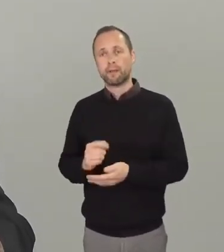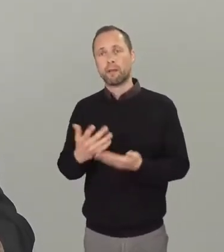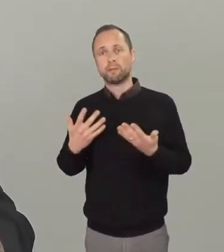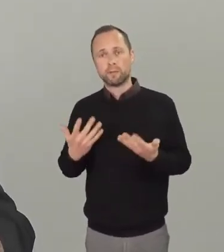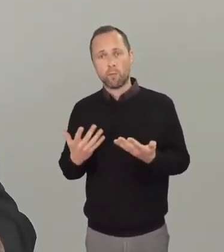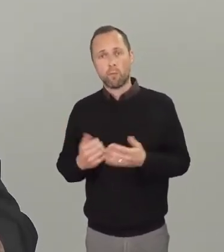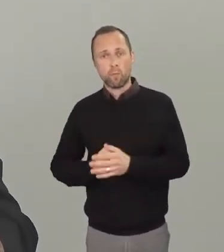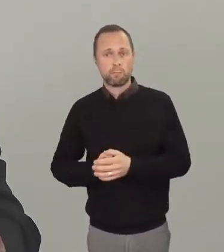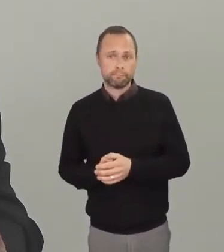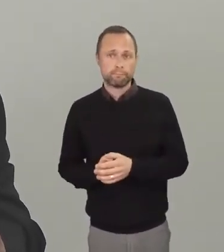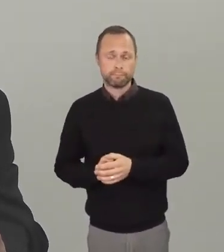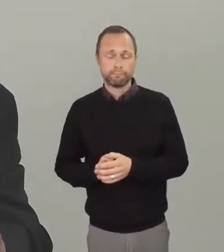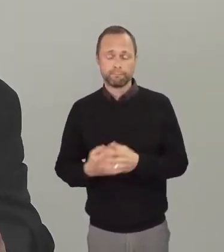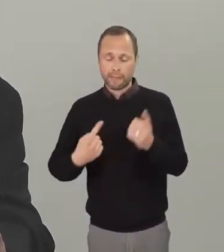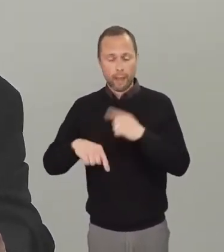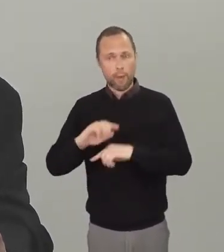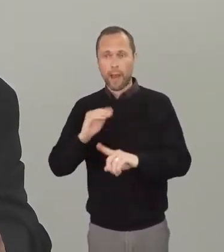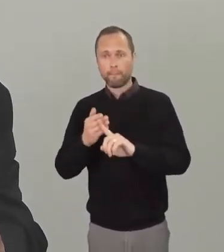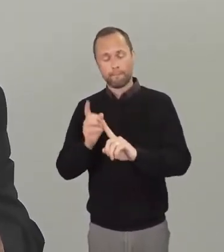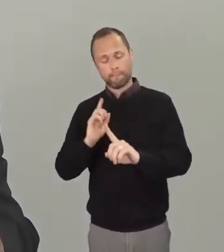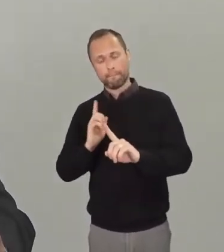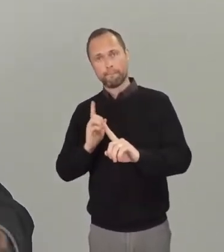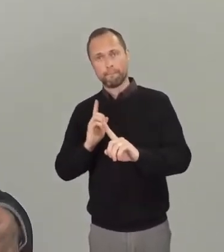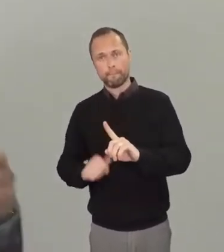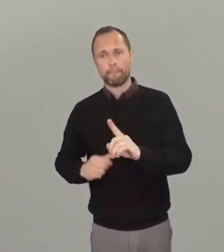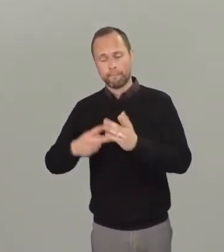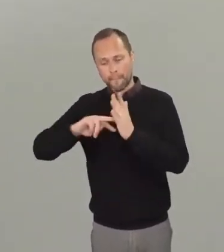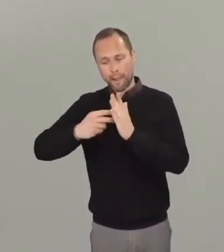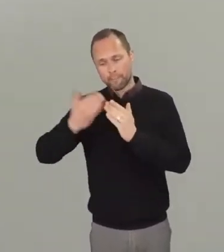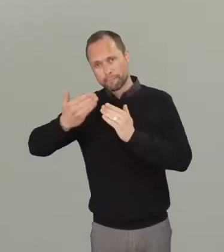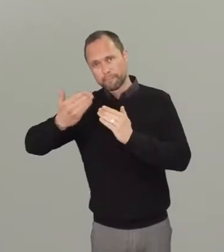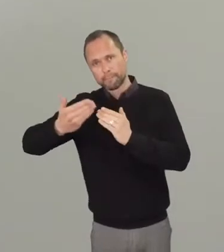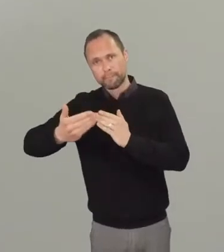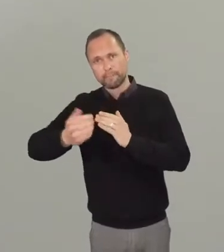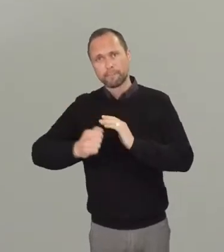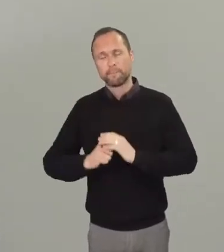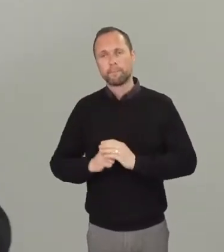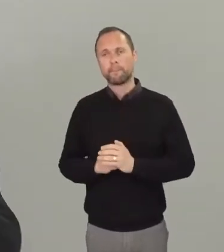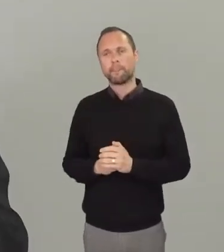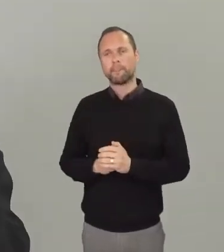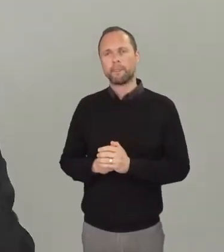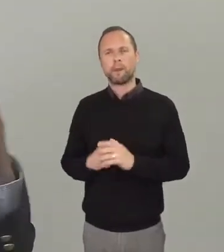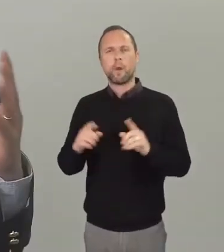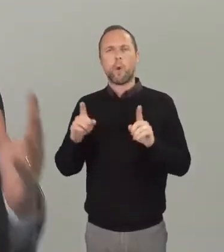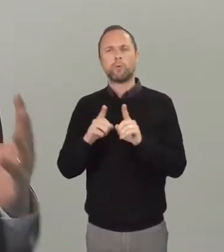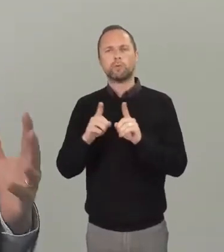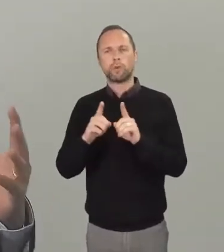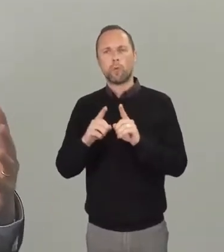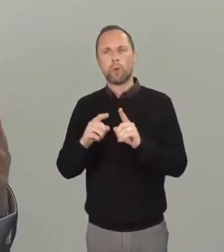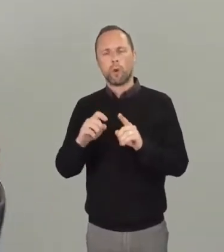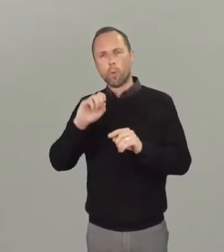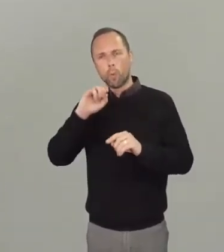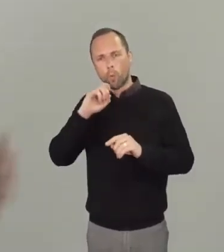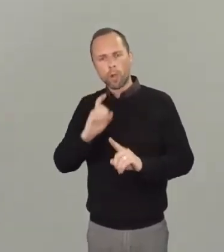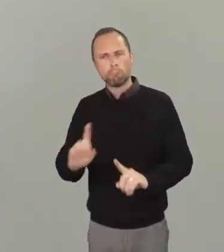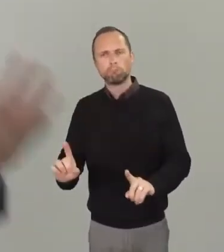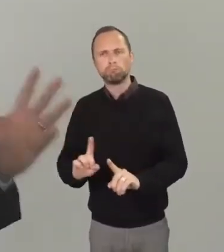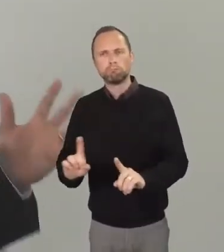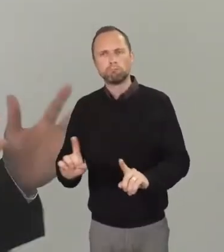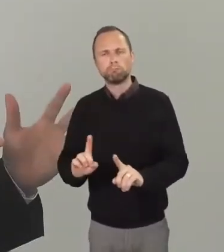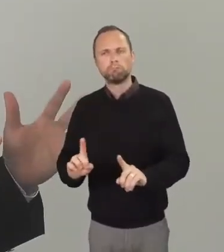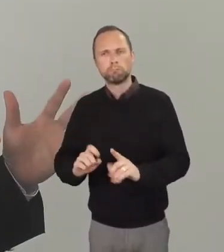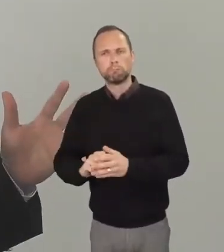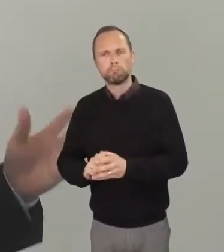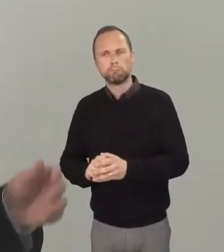what we are going to do. But there's also going to be an expansion, not only